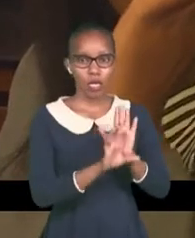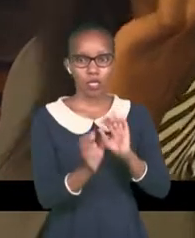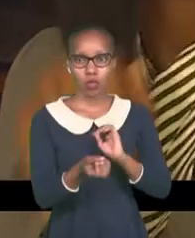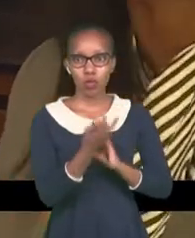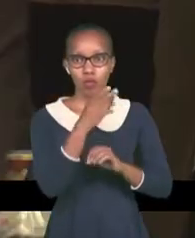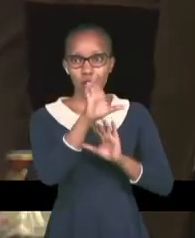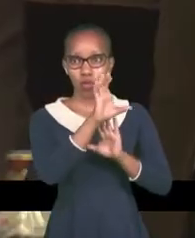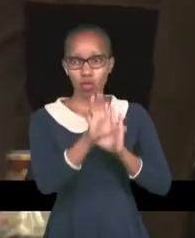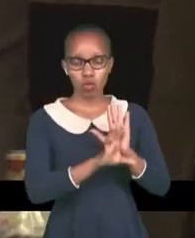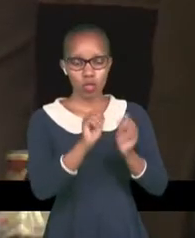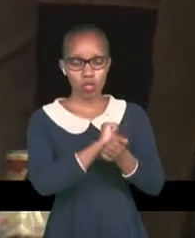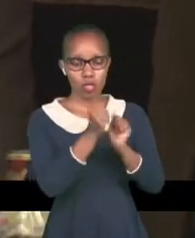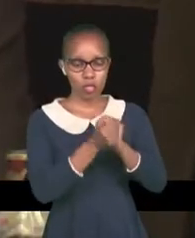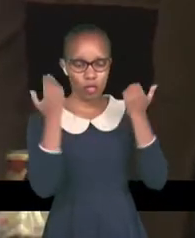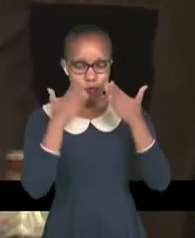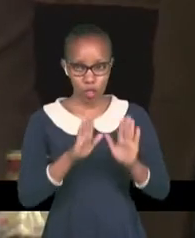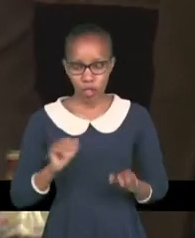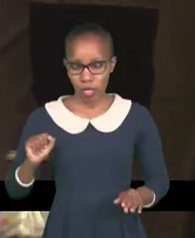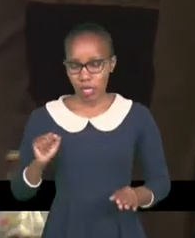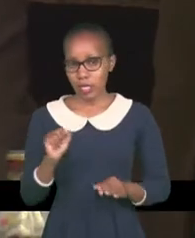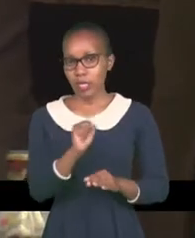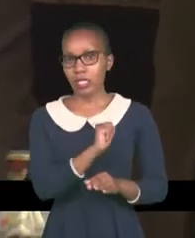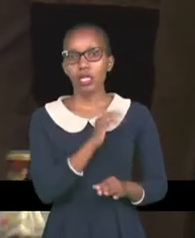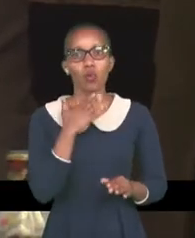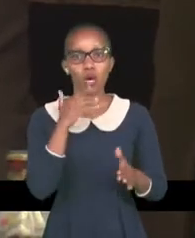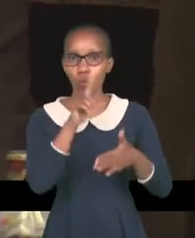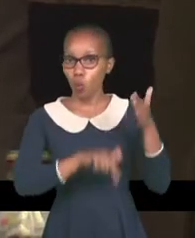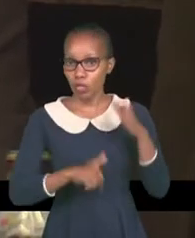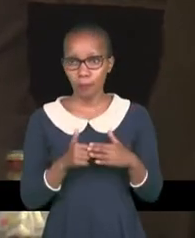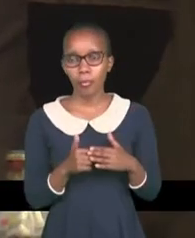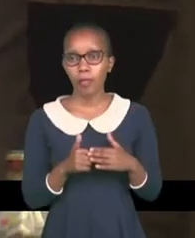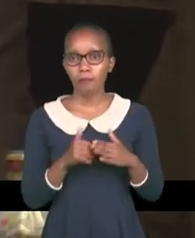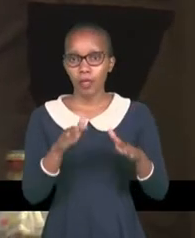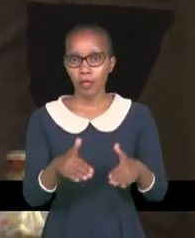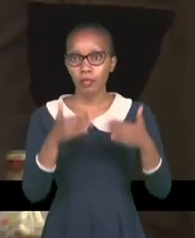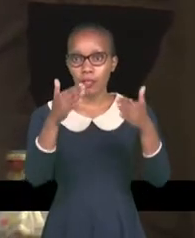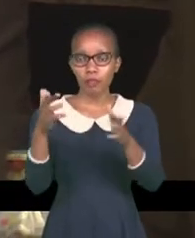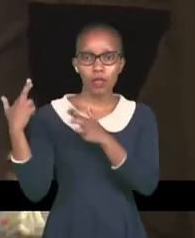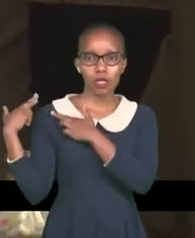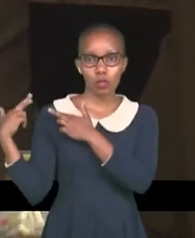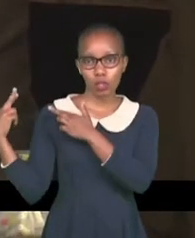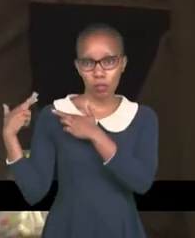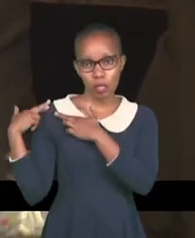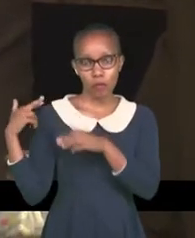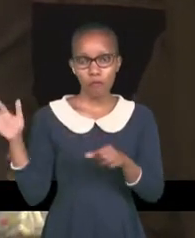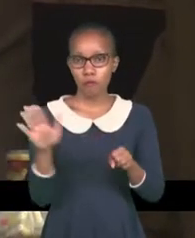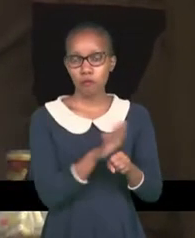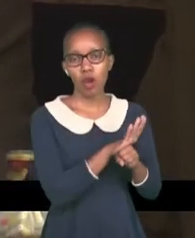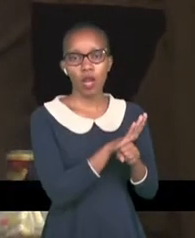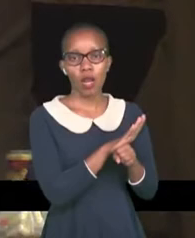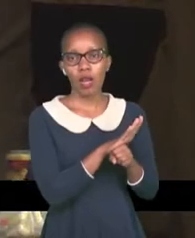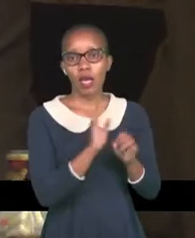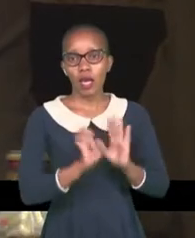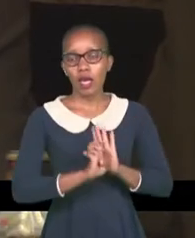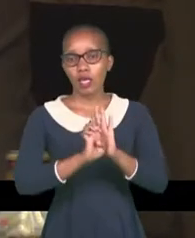amended. The Senate recommends that for the Senate to effectively discharge its mandate under the Constitution, particularly the role of